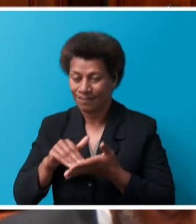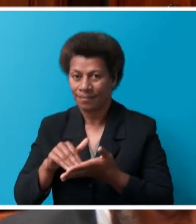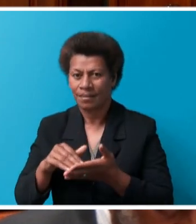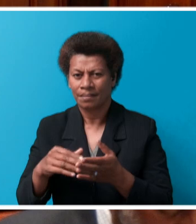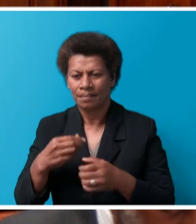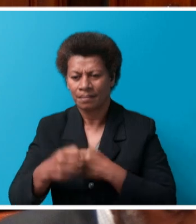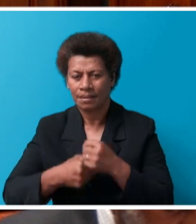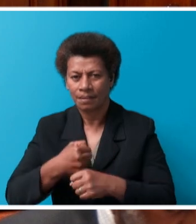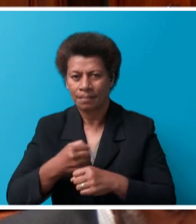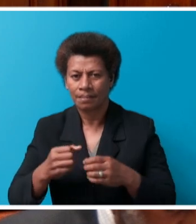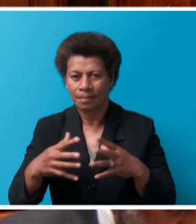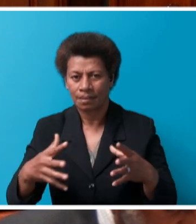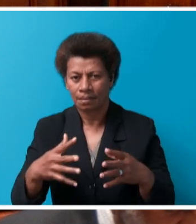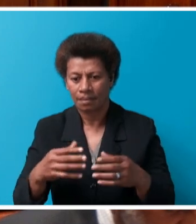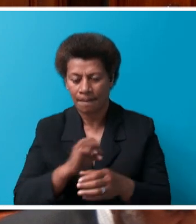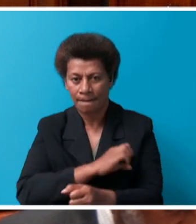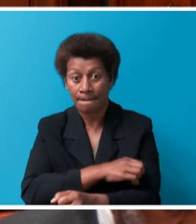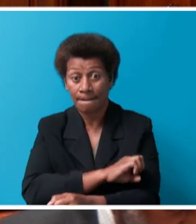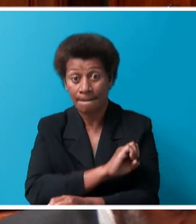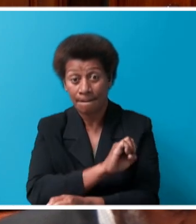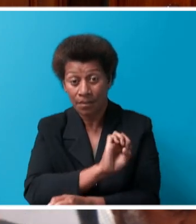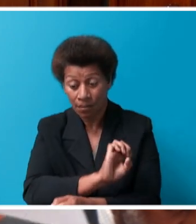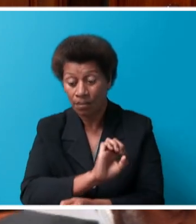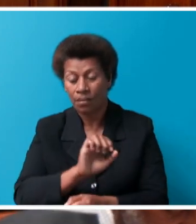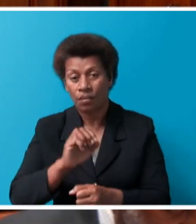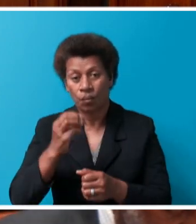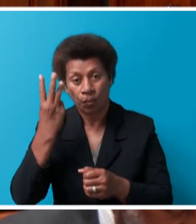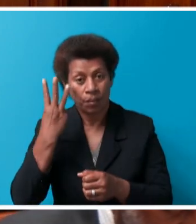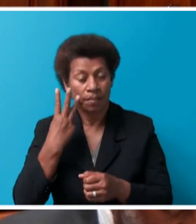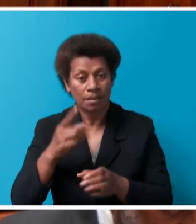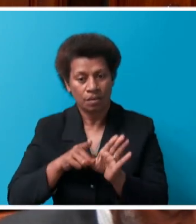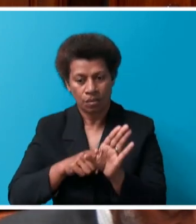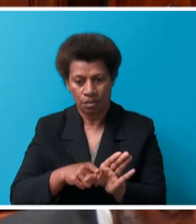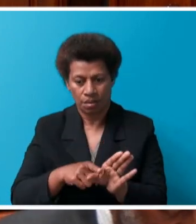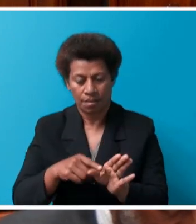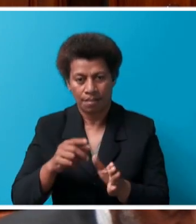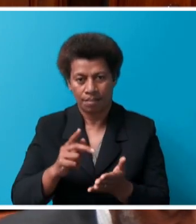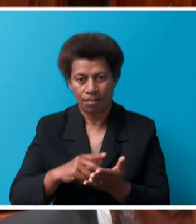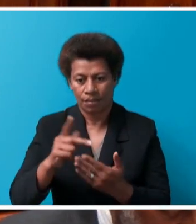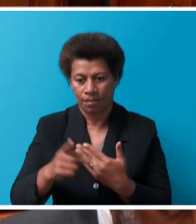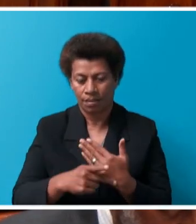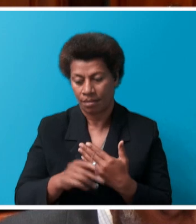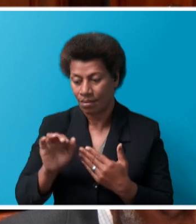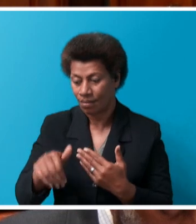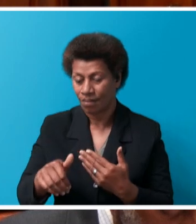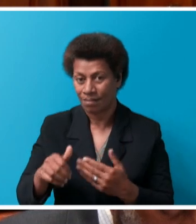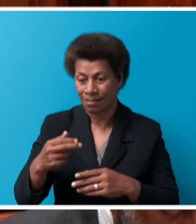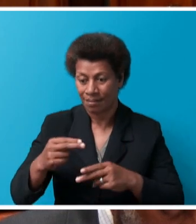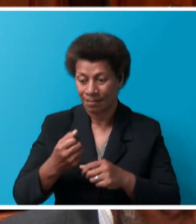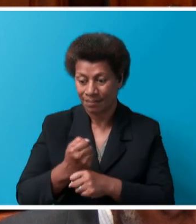are empowering women and youth through dedicated programs. We are strengthening home gardening, community food